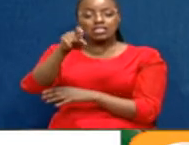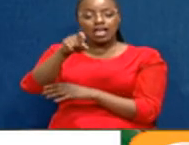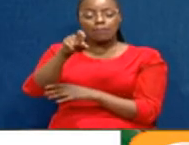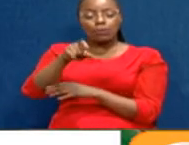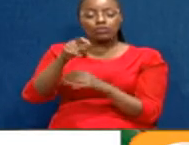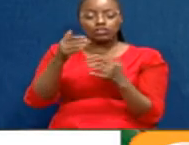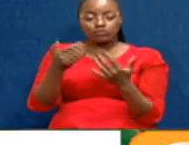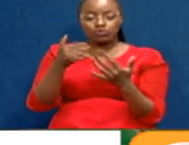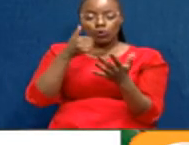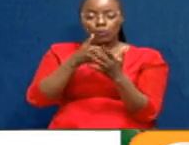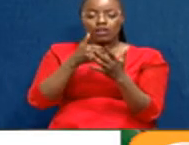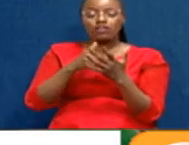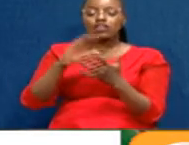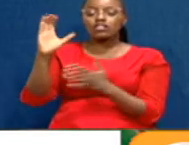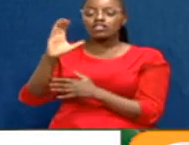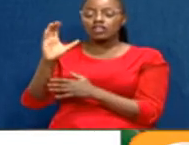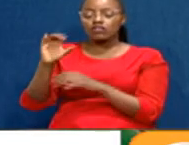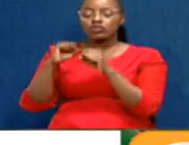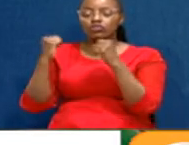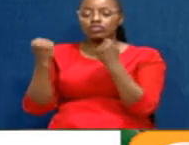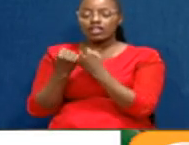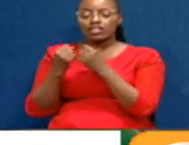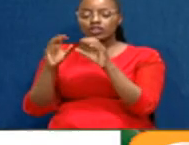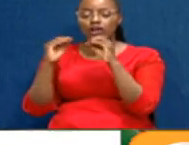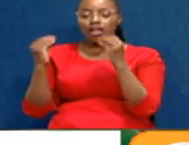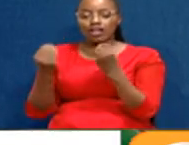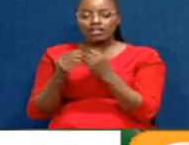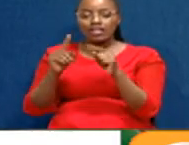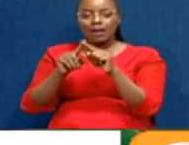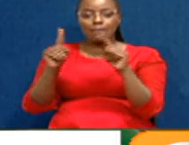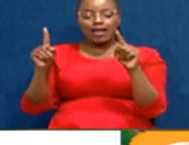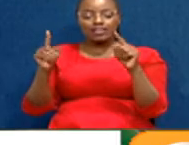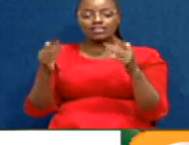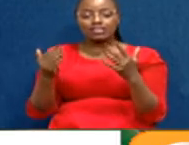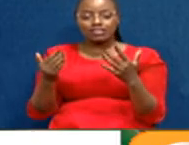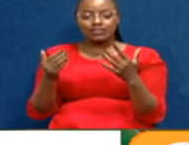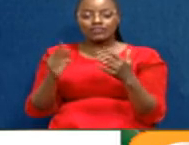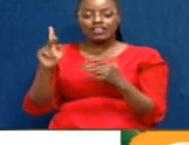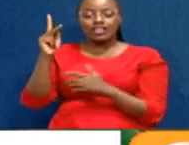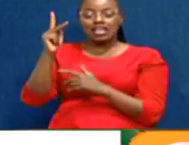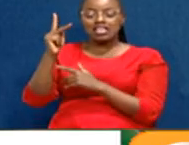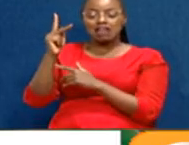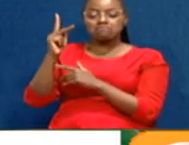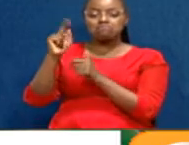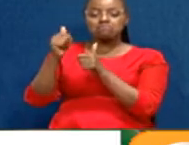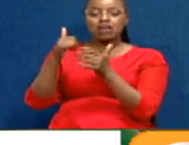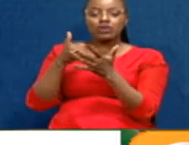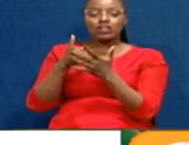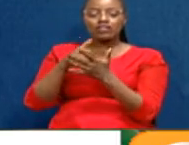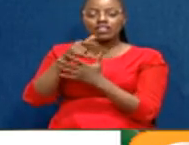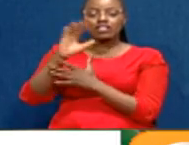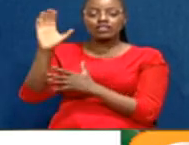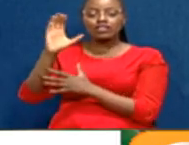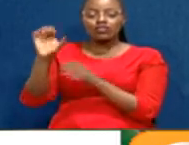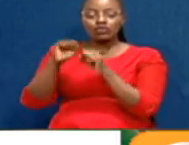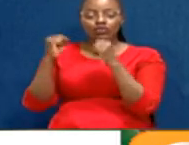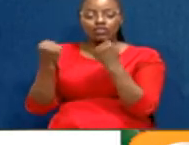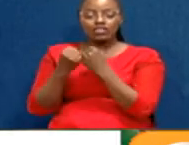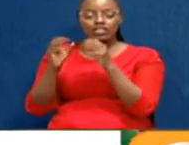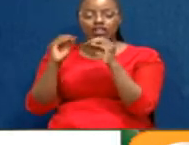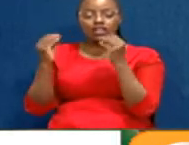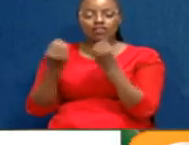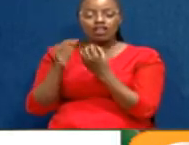to involve civil society organizations, but Kenya has not been involving civil society